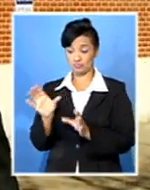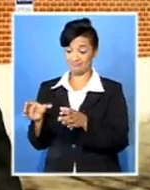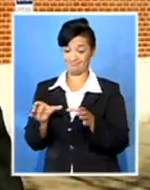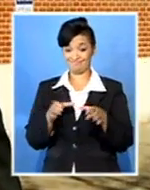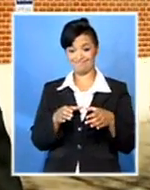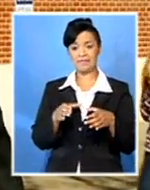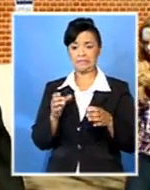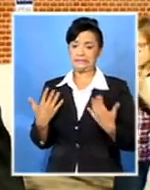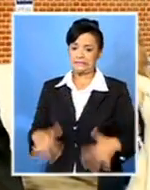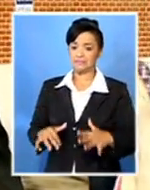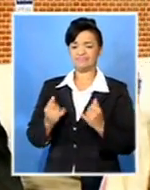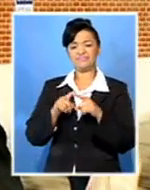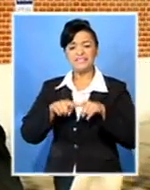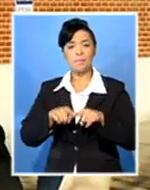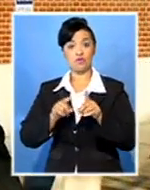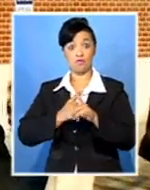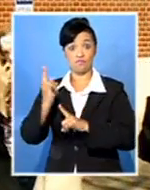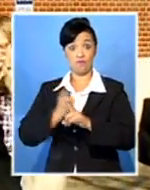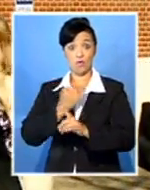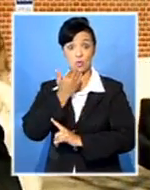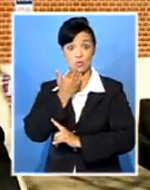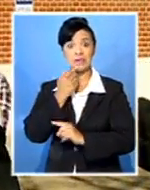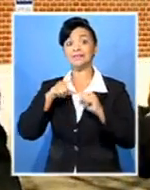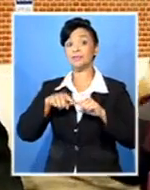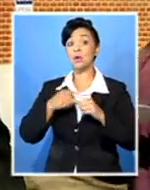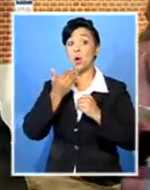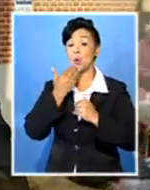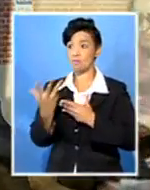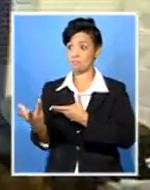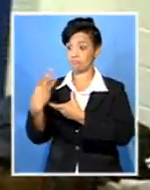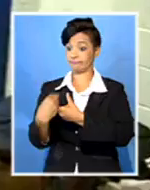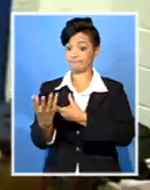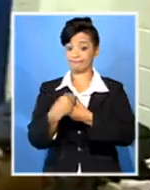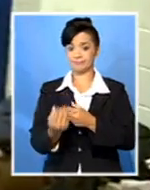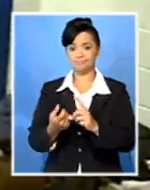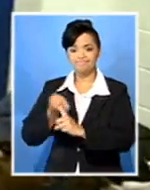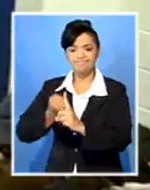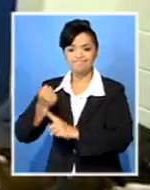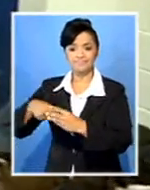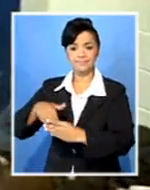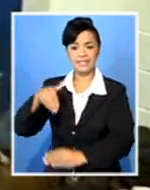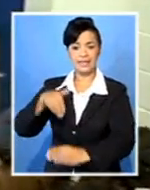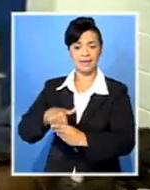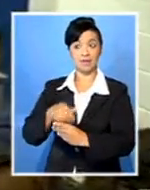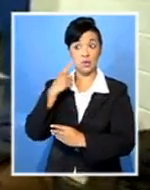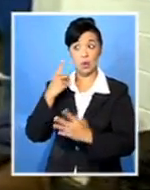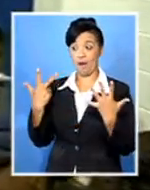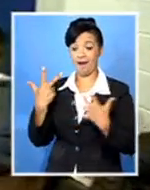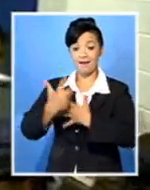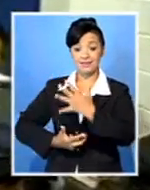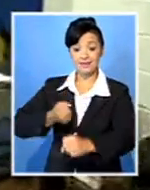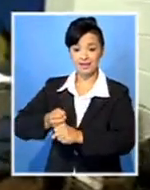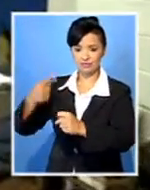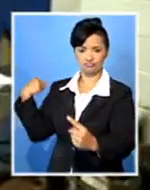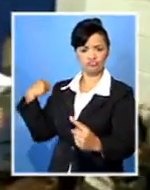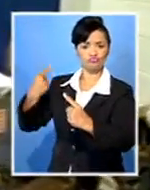these swing states and also to the campaigns being able to mobilize their supporters and making sure that they can get to the polls. I think over the last 8 years, the